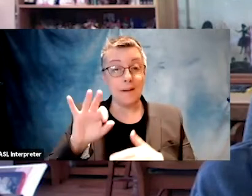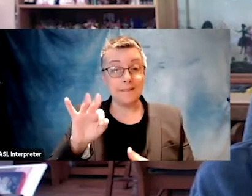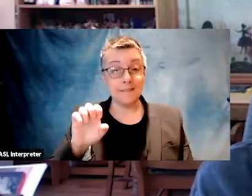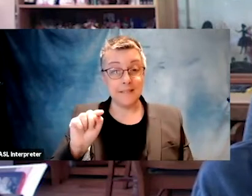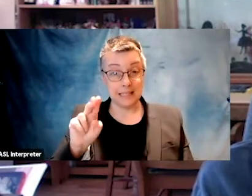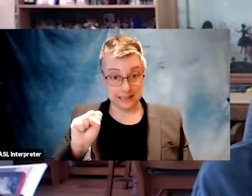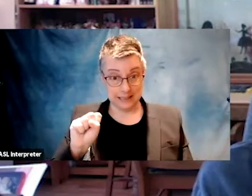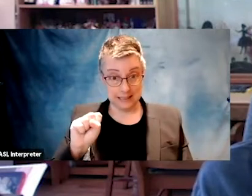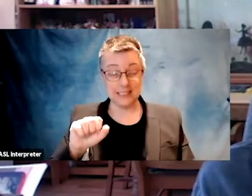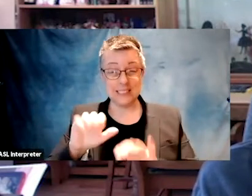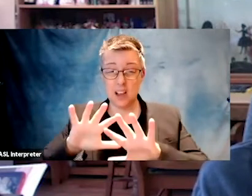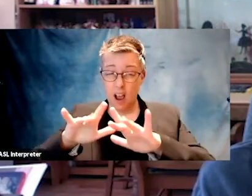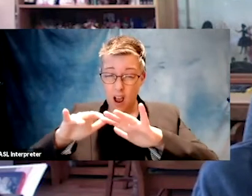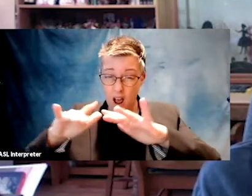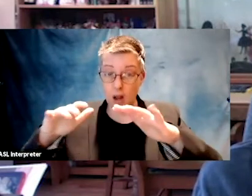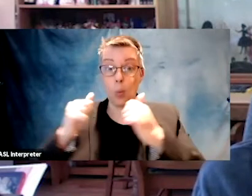developmental variations.